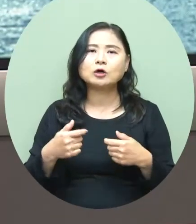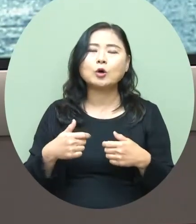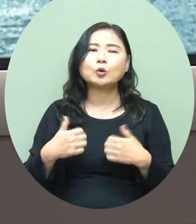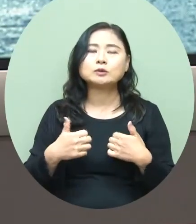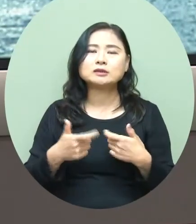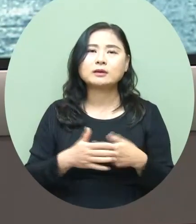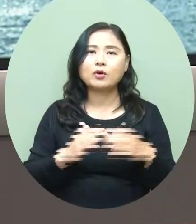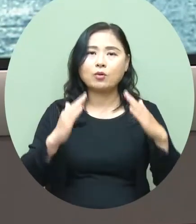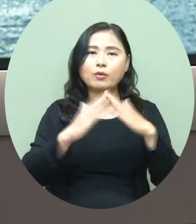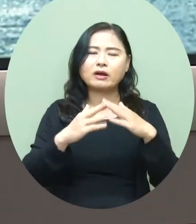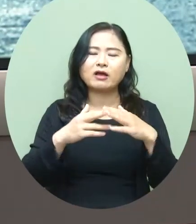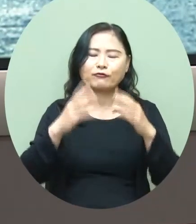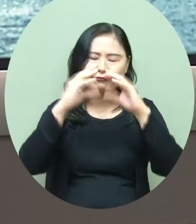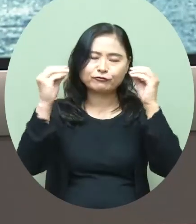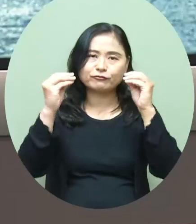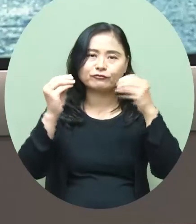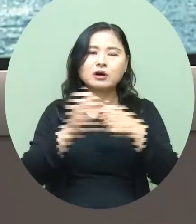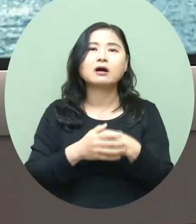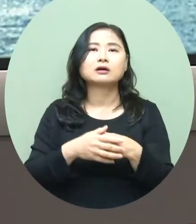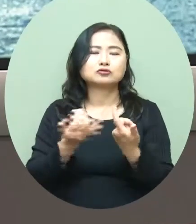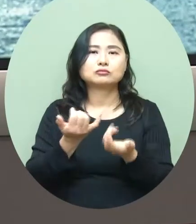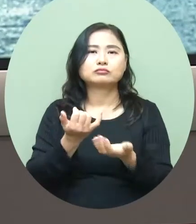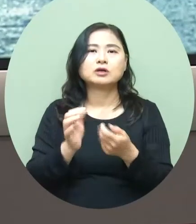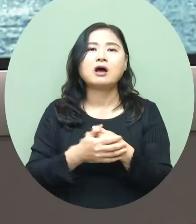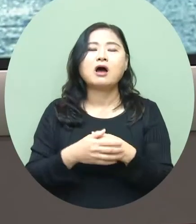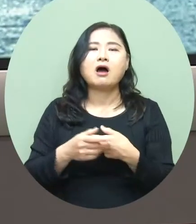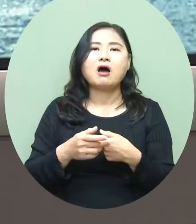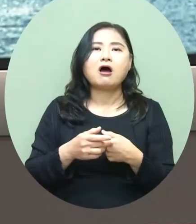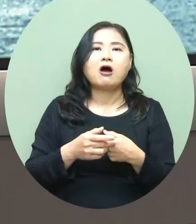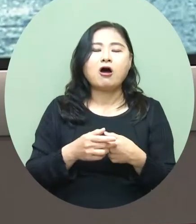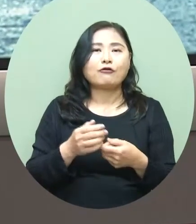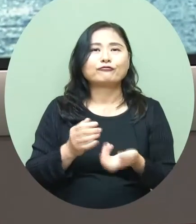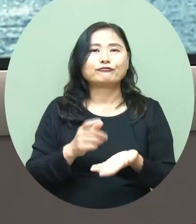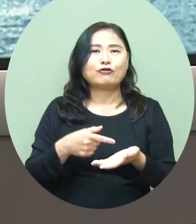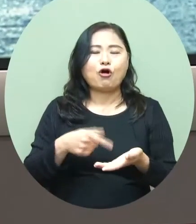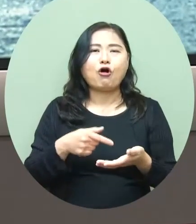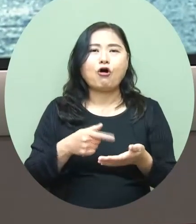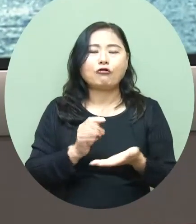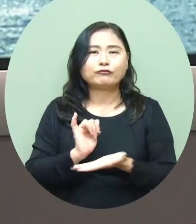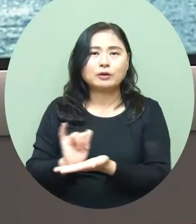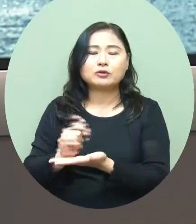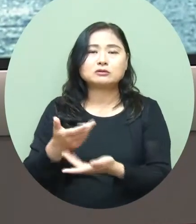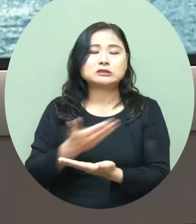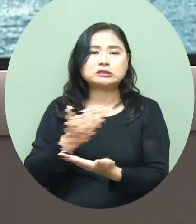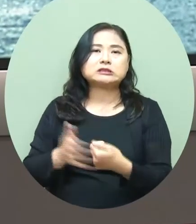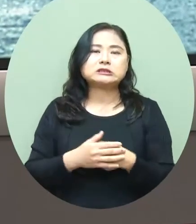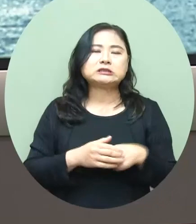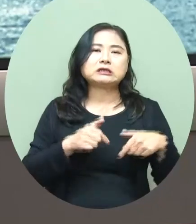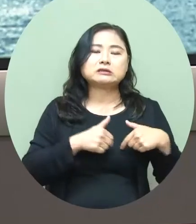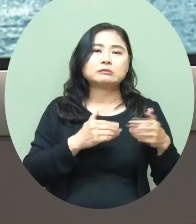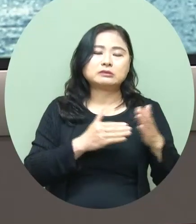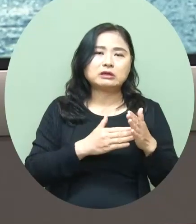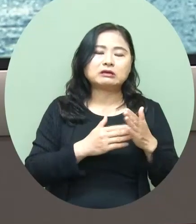was he fainted at home, and then by the time he arrived at hospital, he had no heartbeat and no